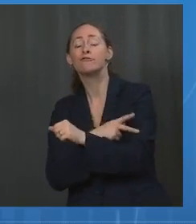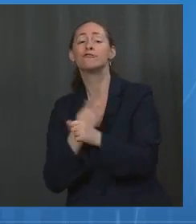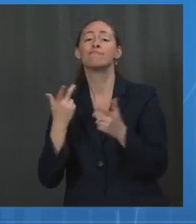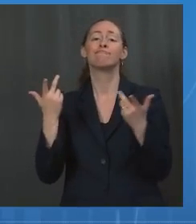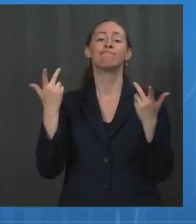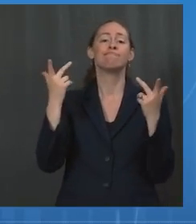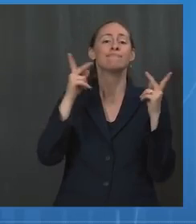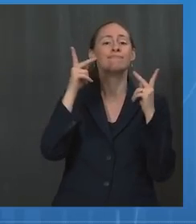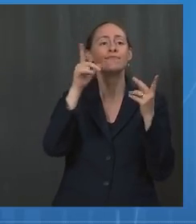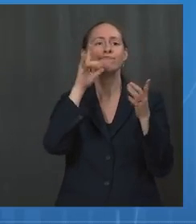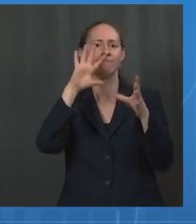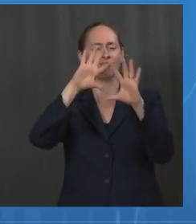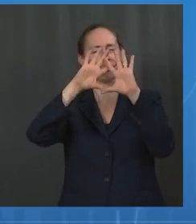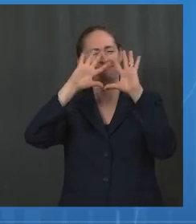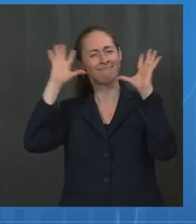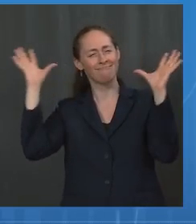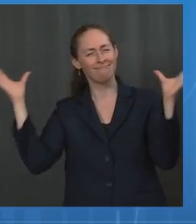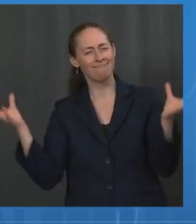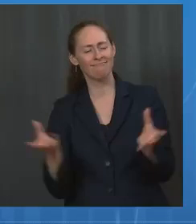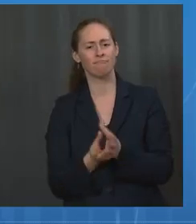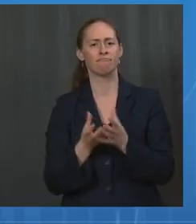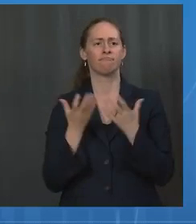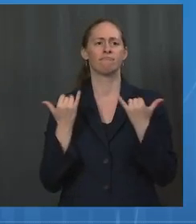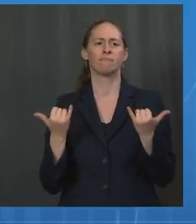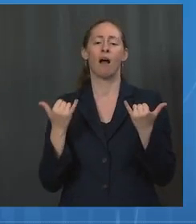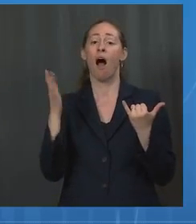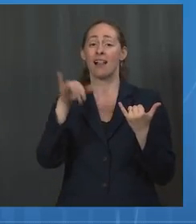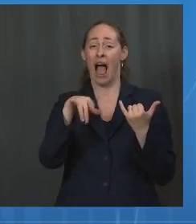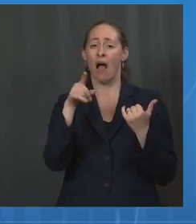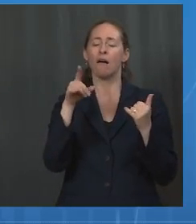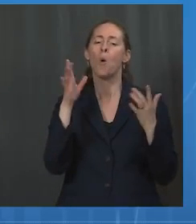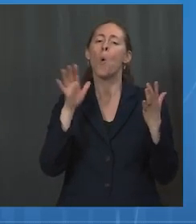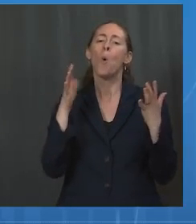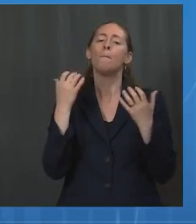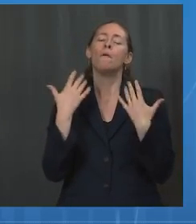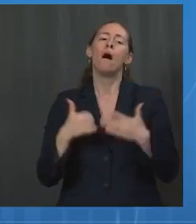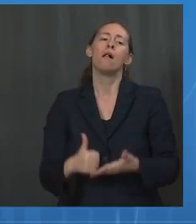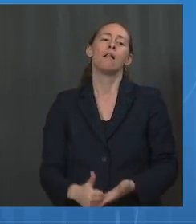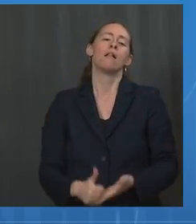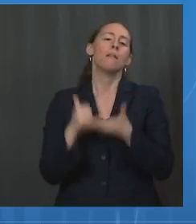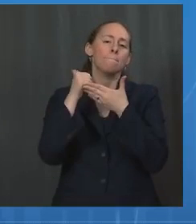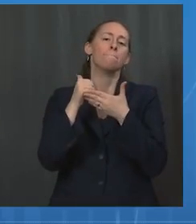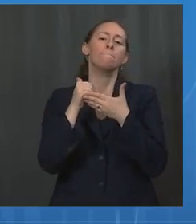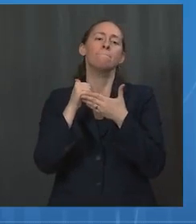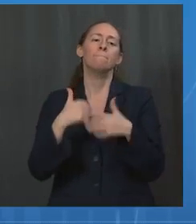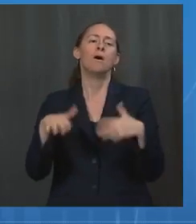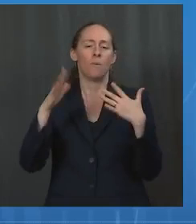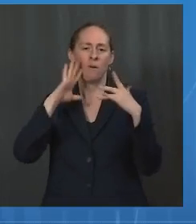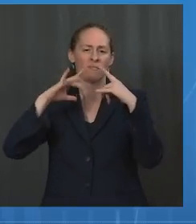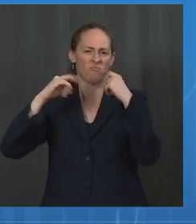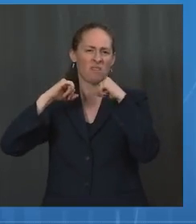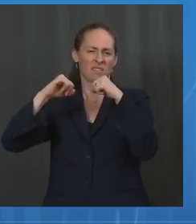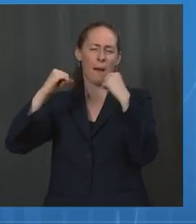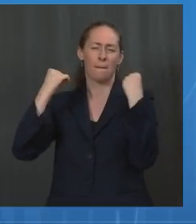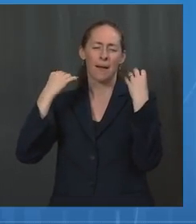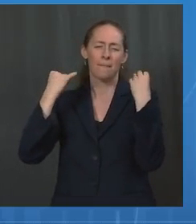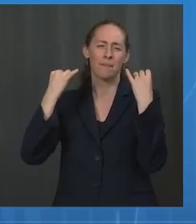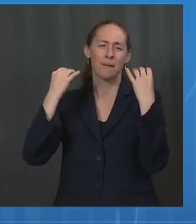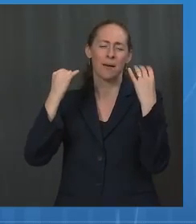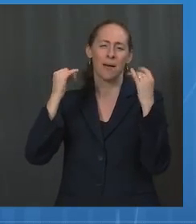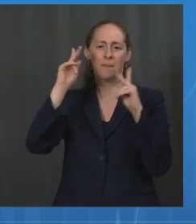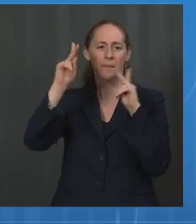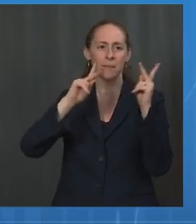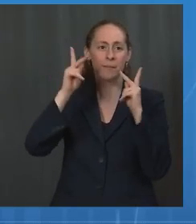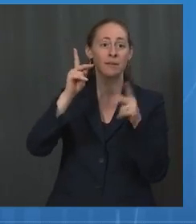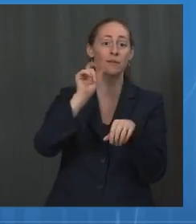vaccination requirements add up to make a big difference, helping protect tens of millions of Americans at work, at school, in healthcare